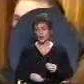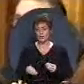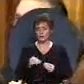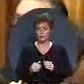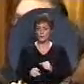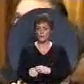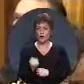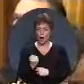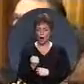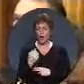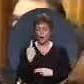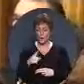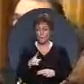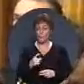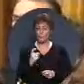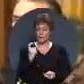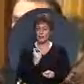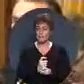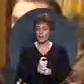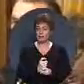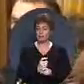strengthen,